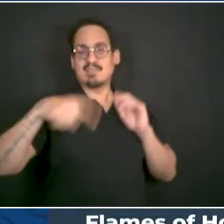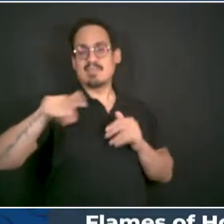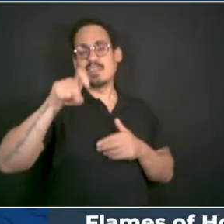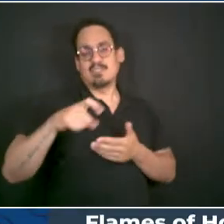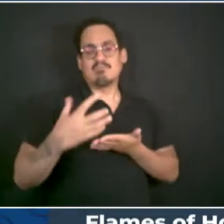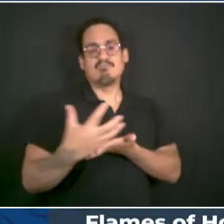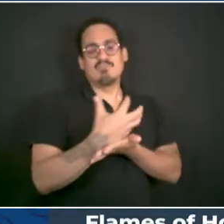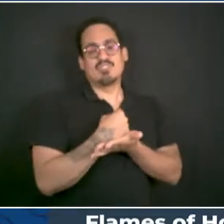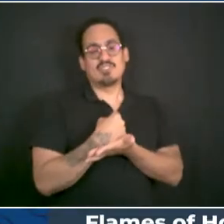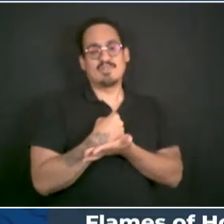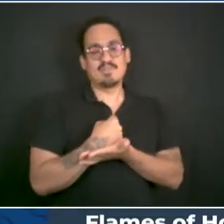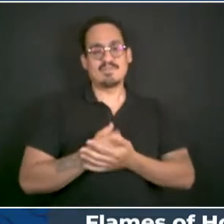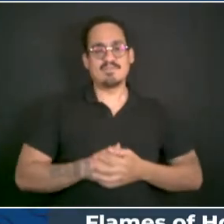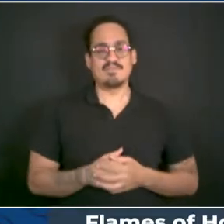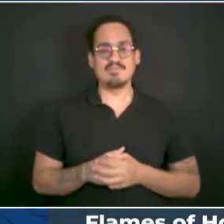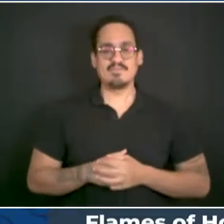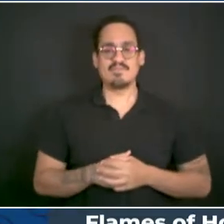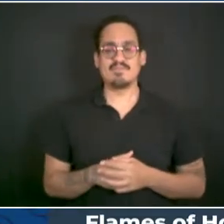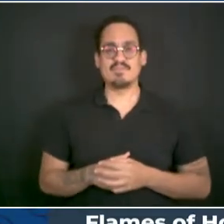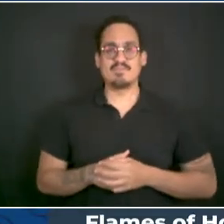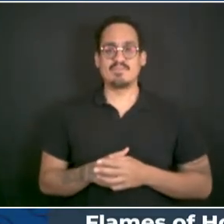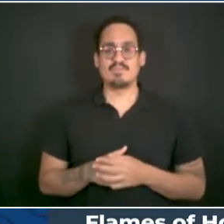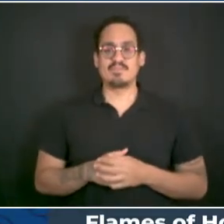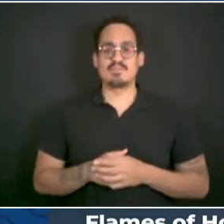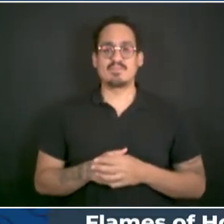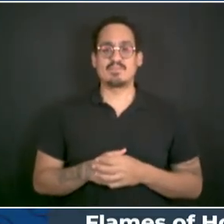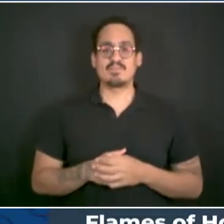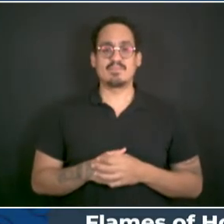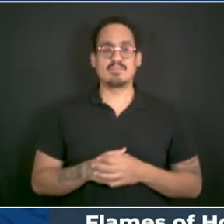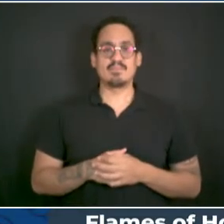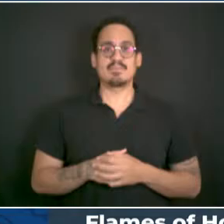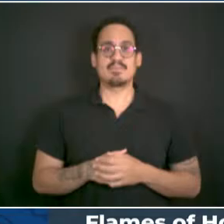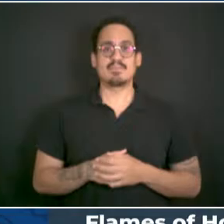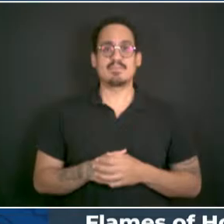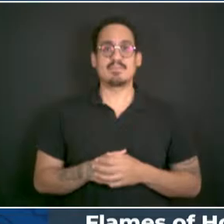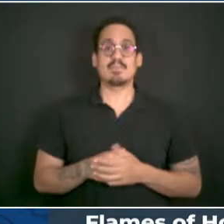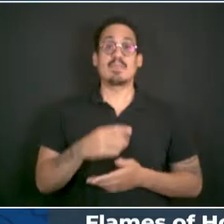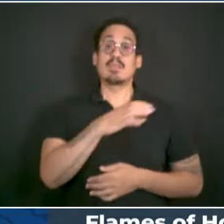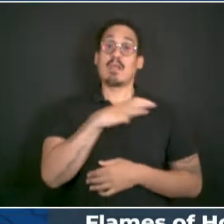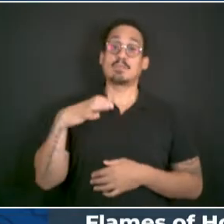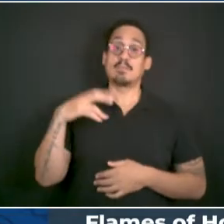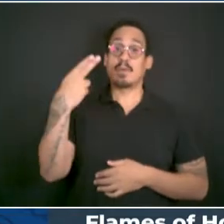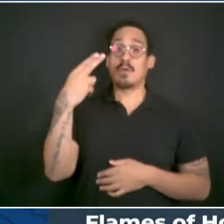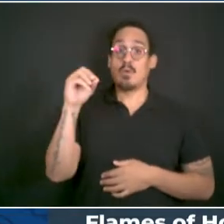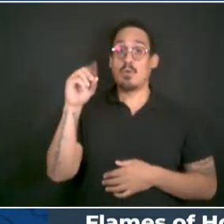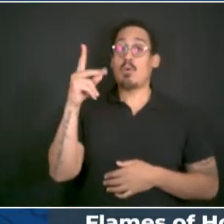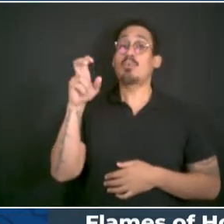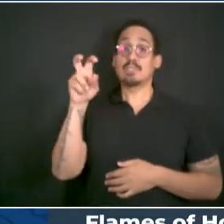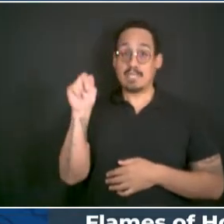Both Councilman Holden and Councilwoman Palladino,